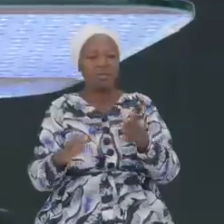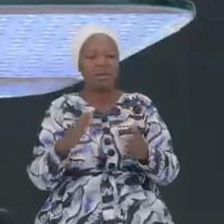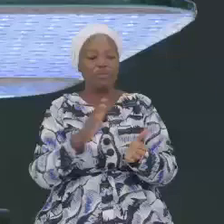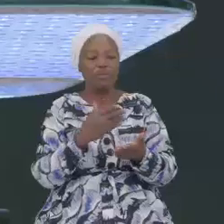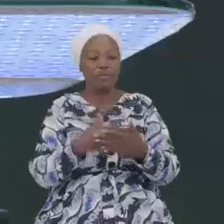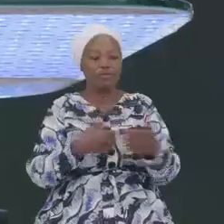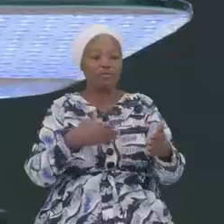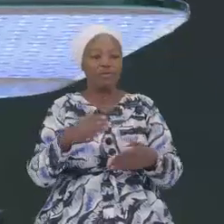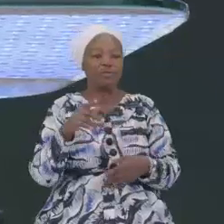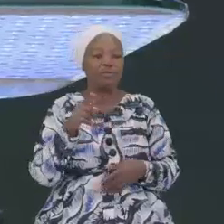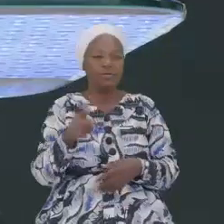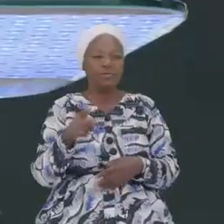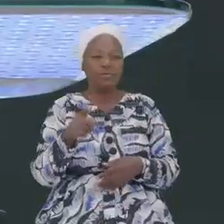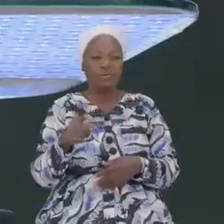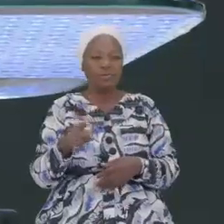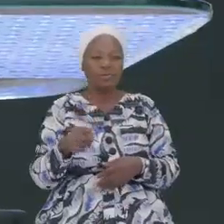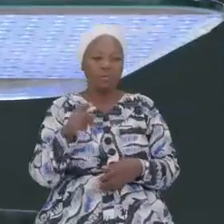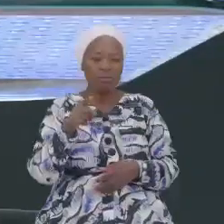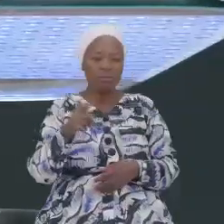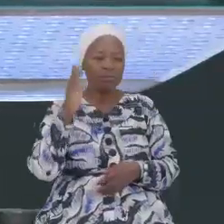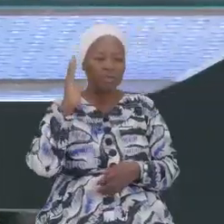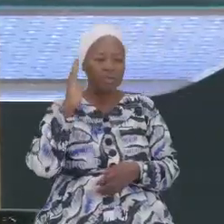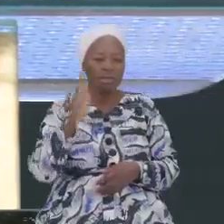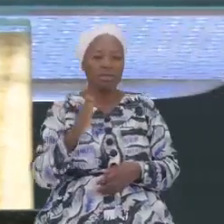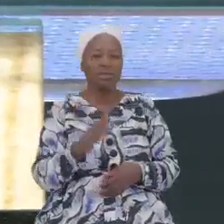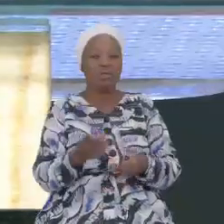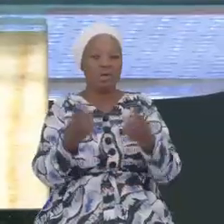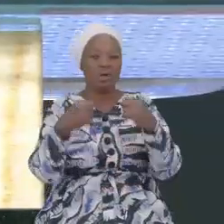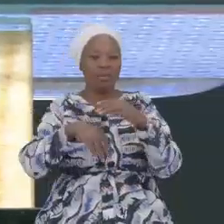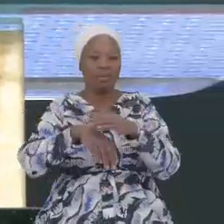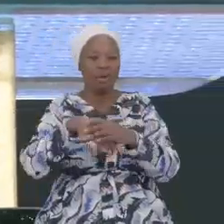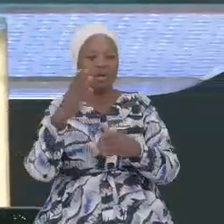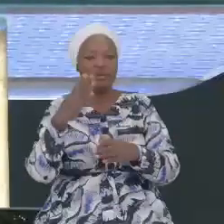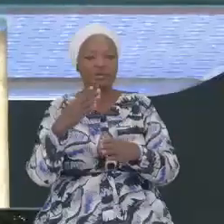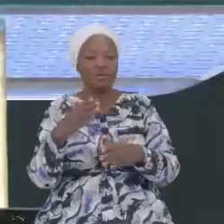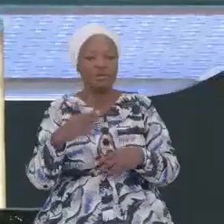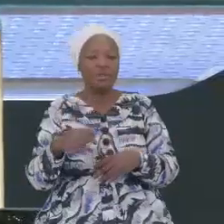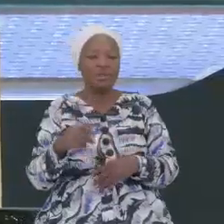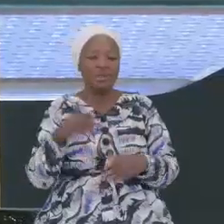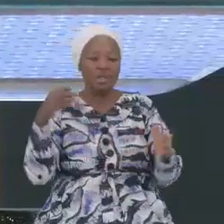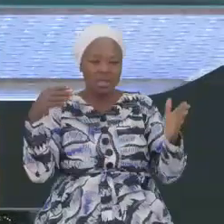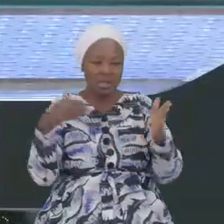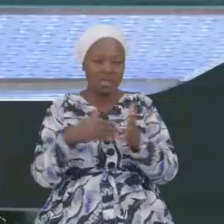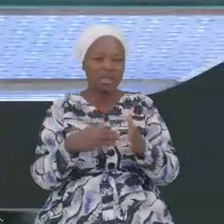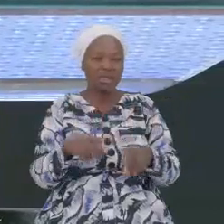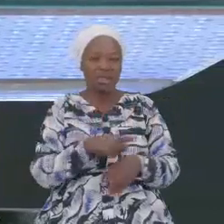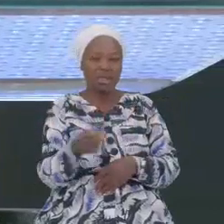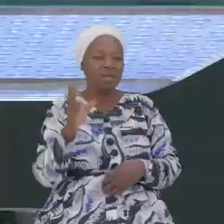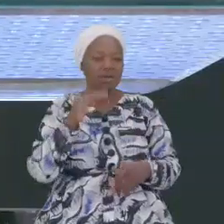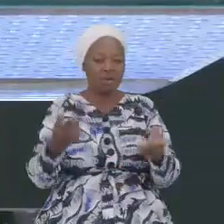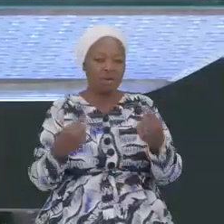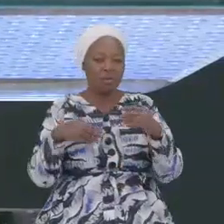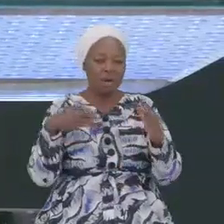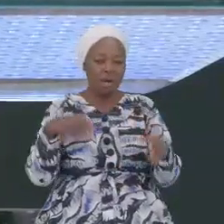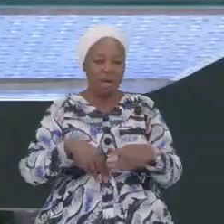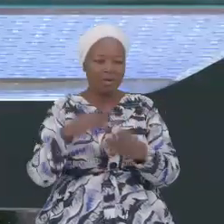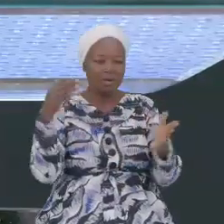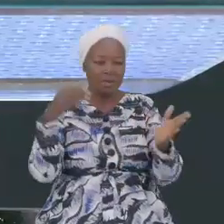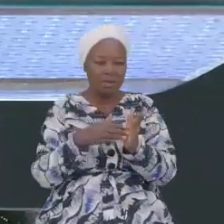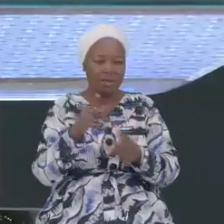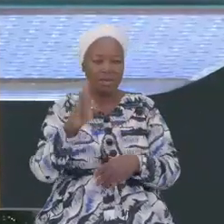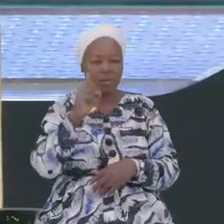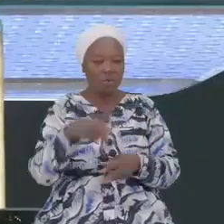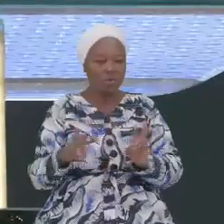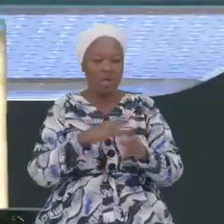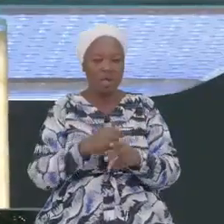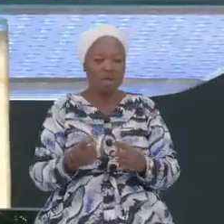thy face. Thou shalt come out, they shall come out against thee one way and flee